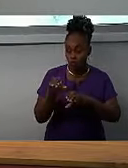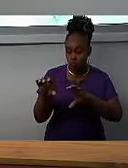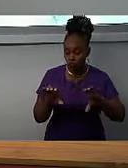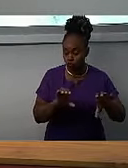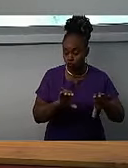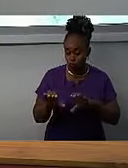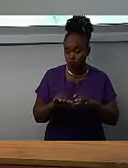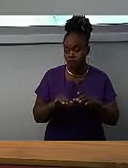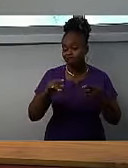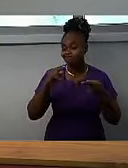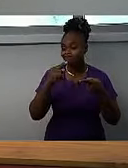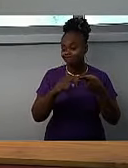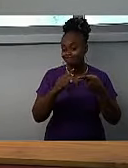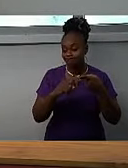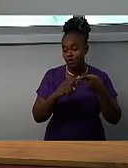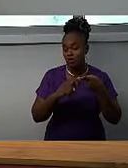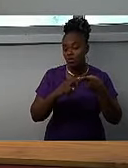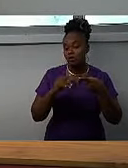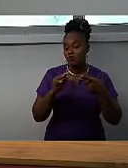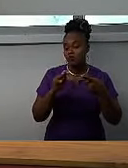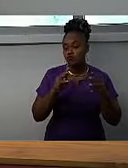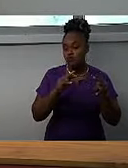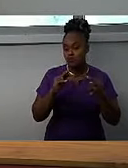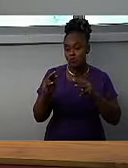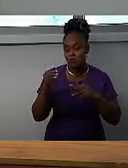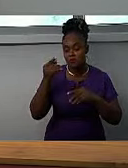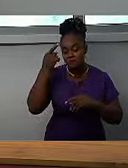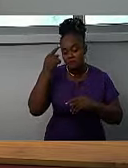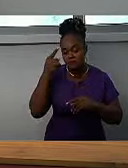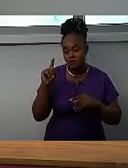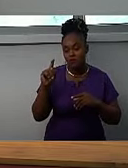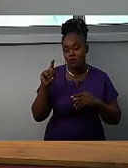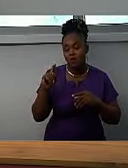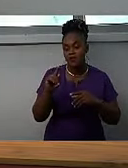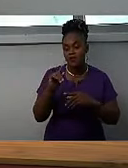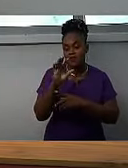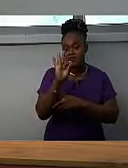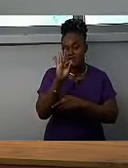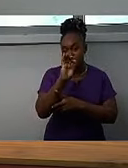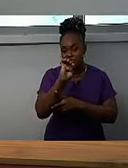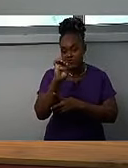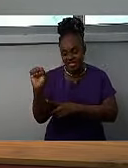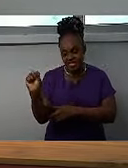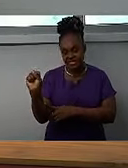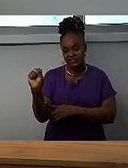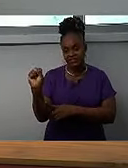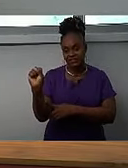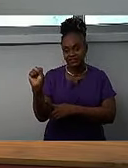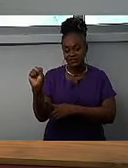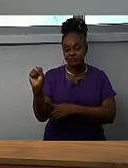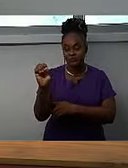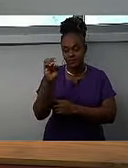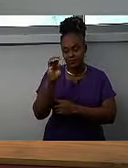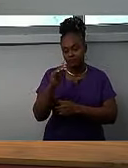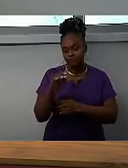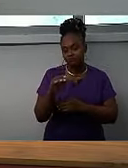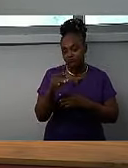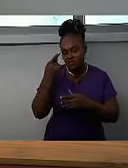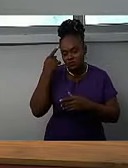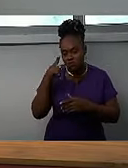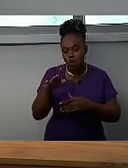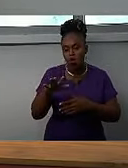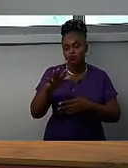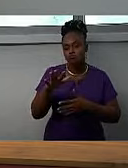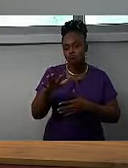1, the removal of registration fees at the pre-primary, primary, and secondary levels aimed